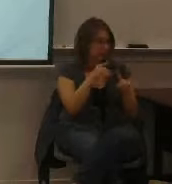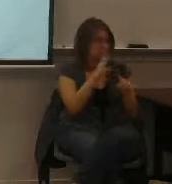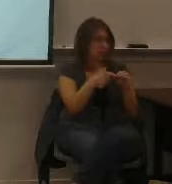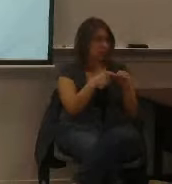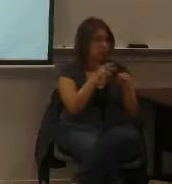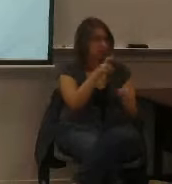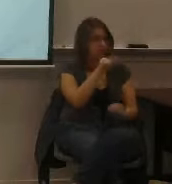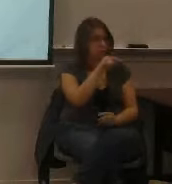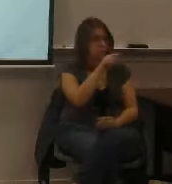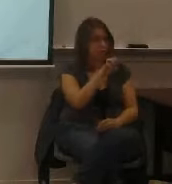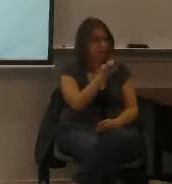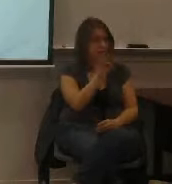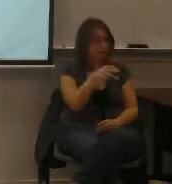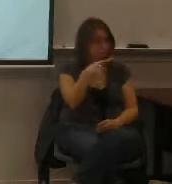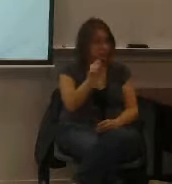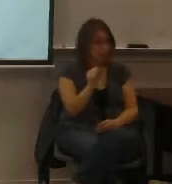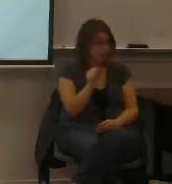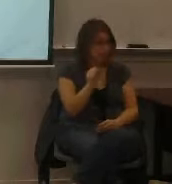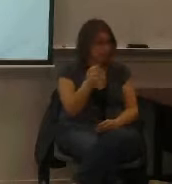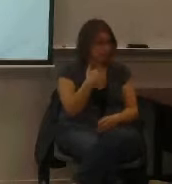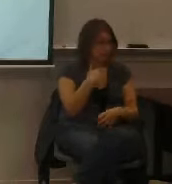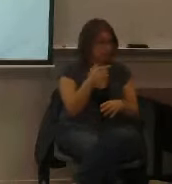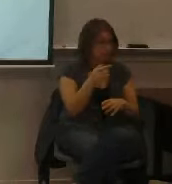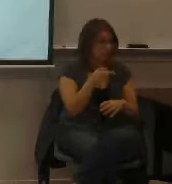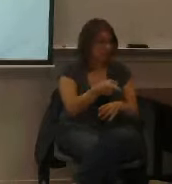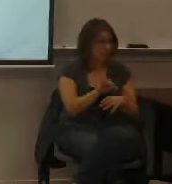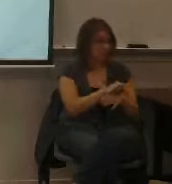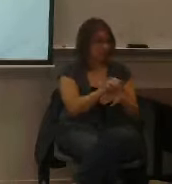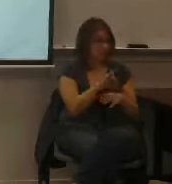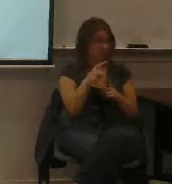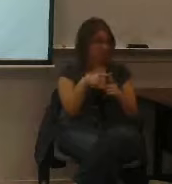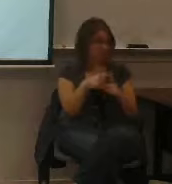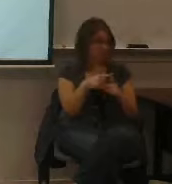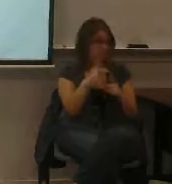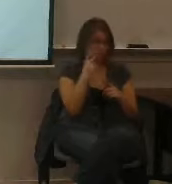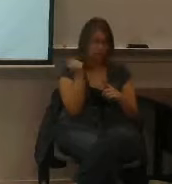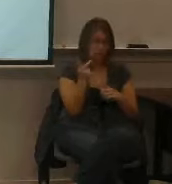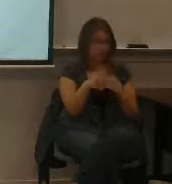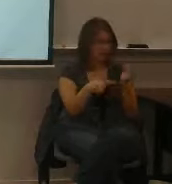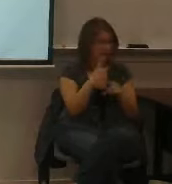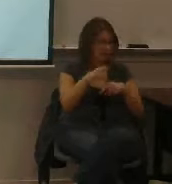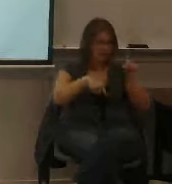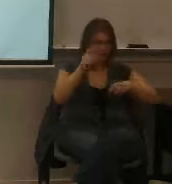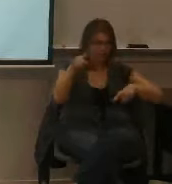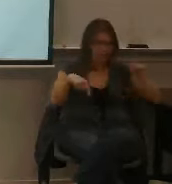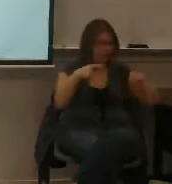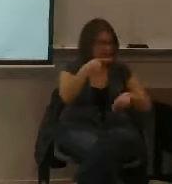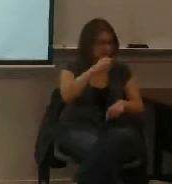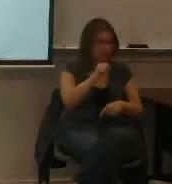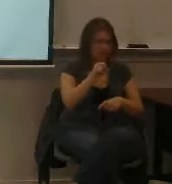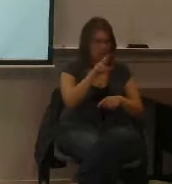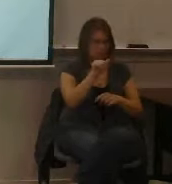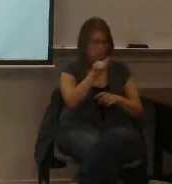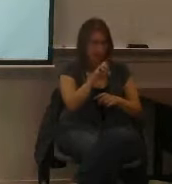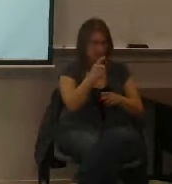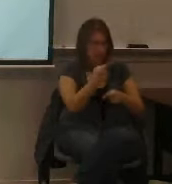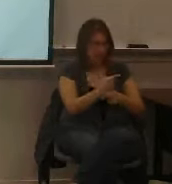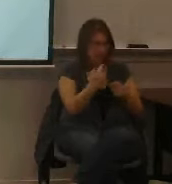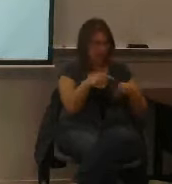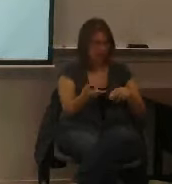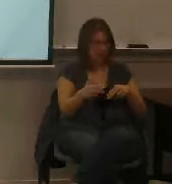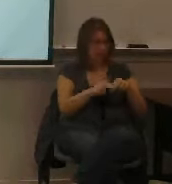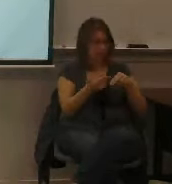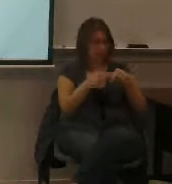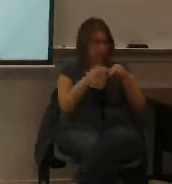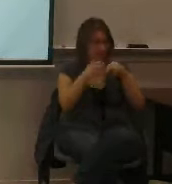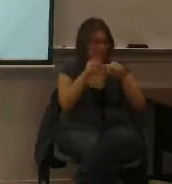rate of photosynthesis as a function of temperature, where we saw all kinds of different photosynthetic rates, right, as temperature